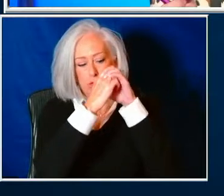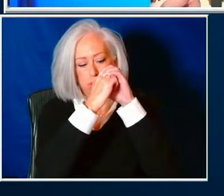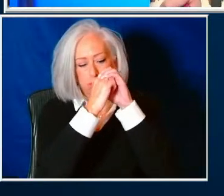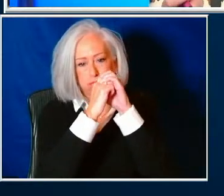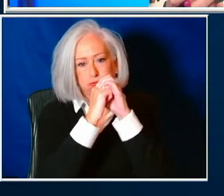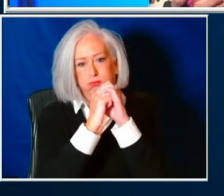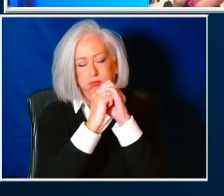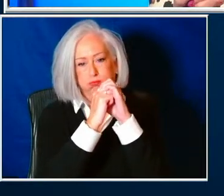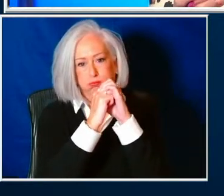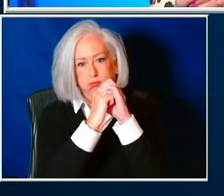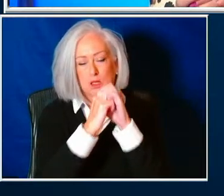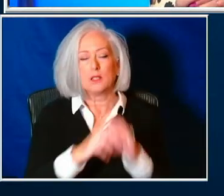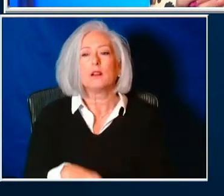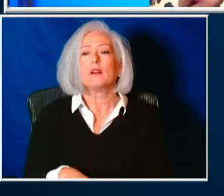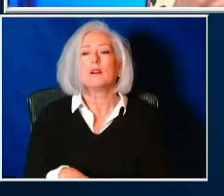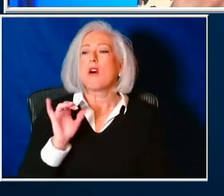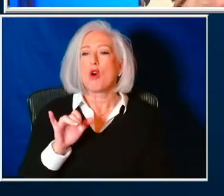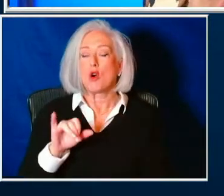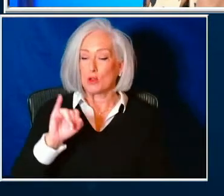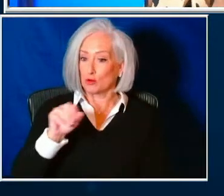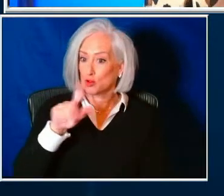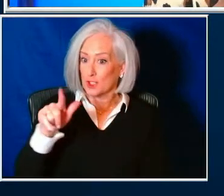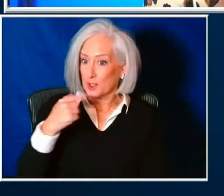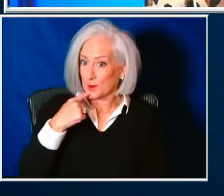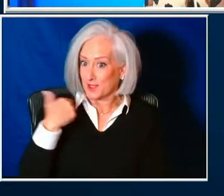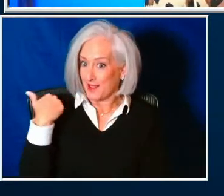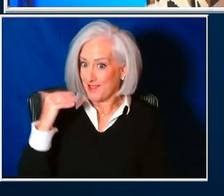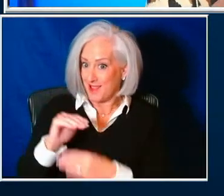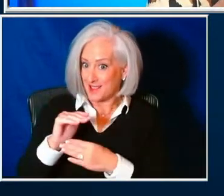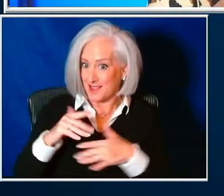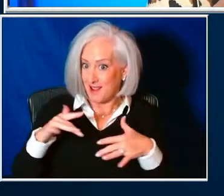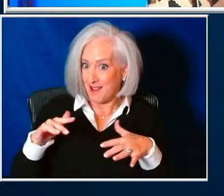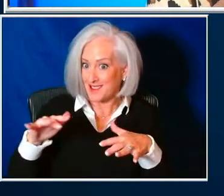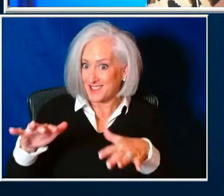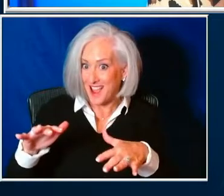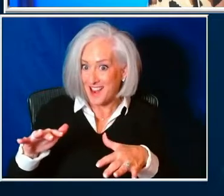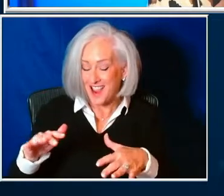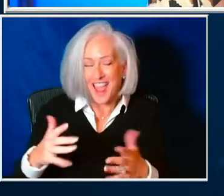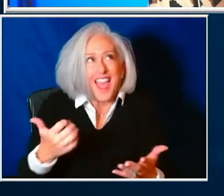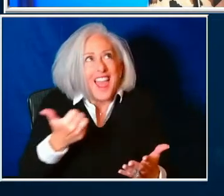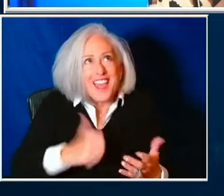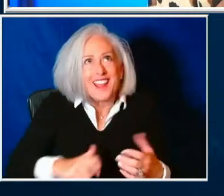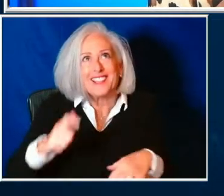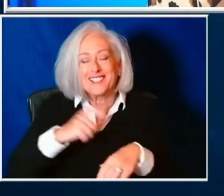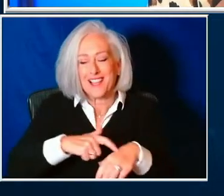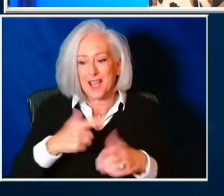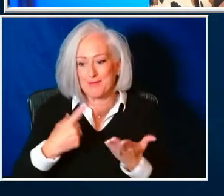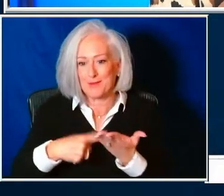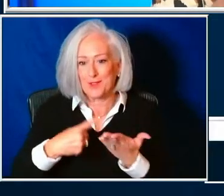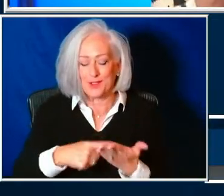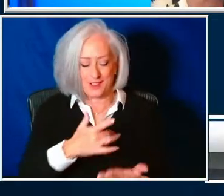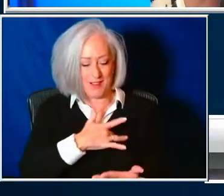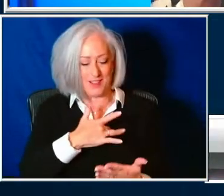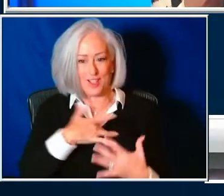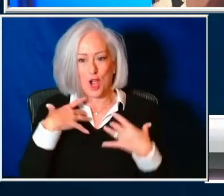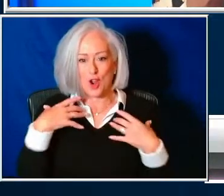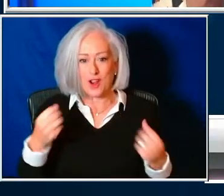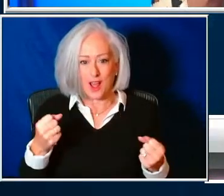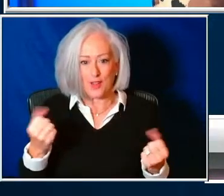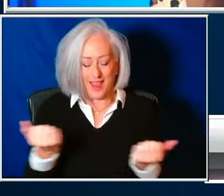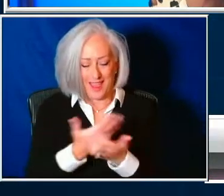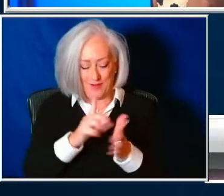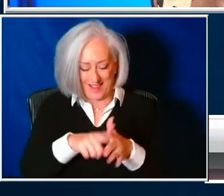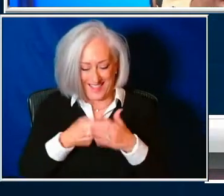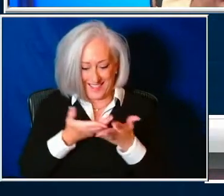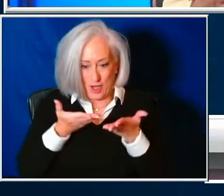little bit of anxiety last night. I mean, I think anytime we talk about our heart health, I mean, everything starts in the heart. And now you're going to get kind of an inside look at